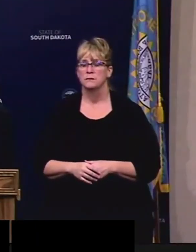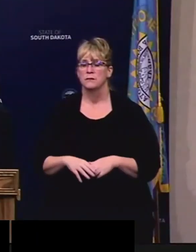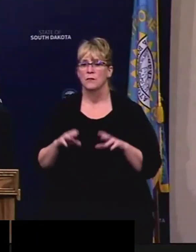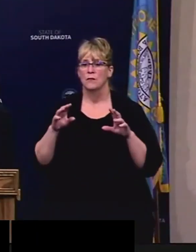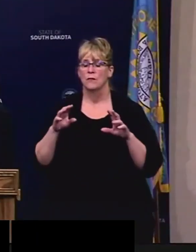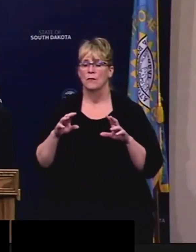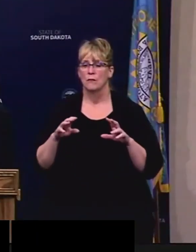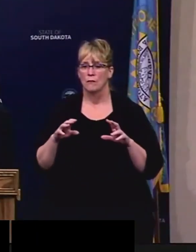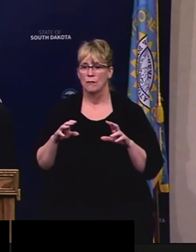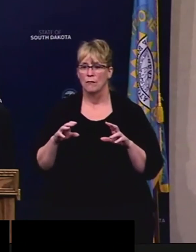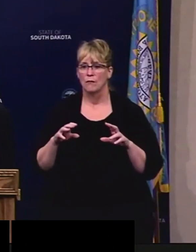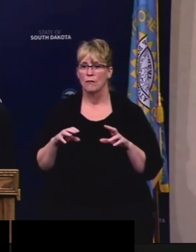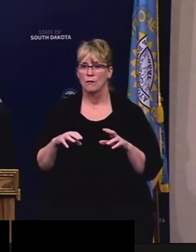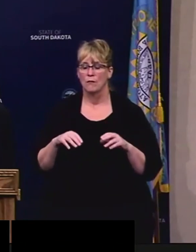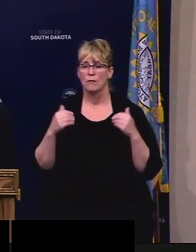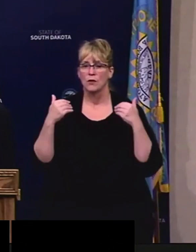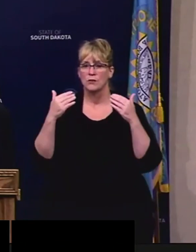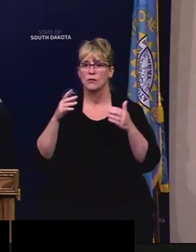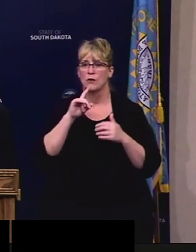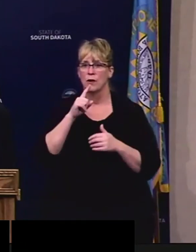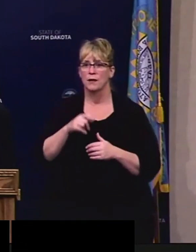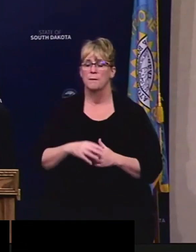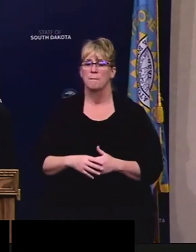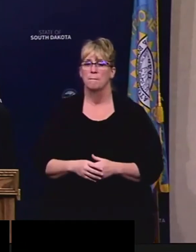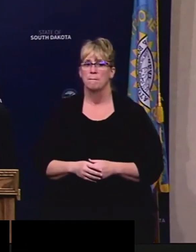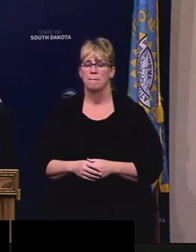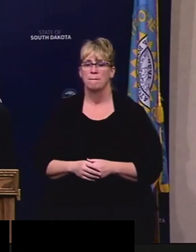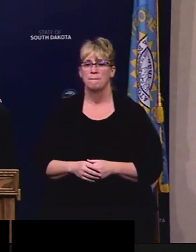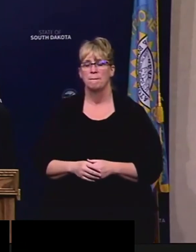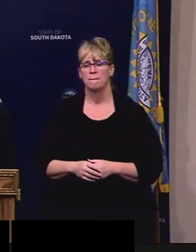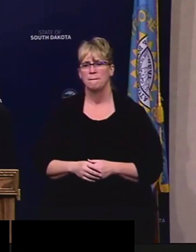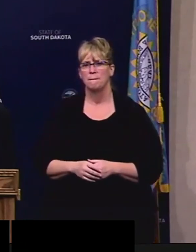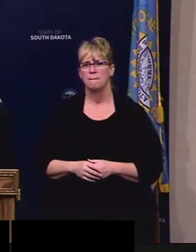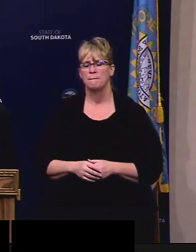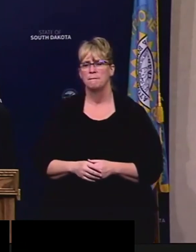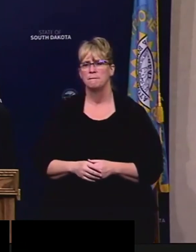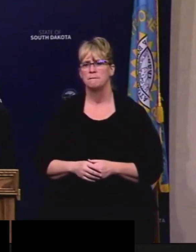Okay. I have another question, if that's okay. Sure, go ahead.